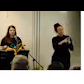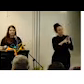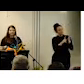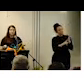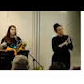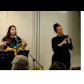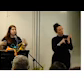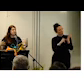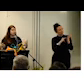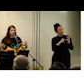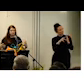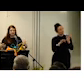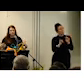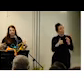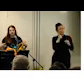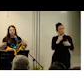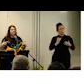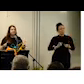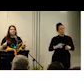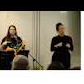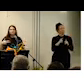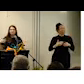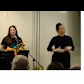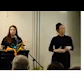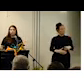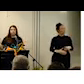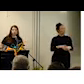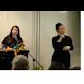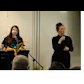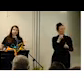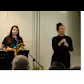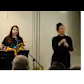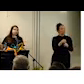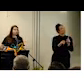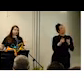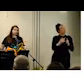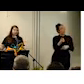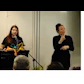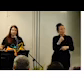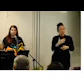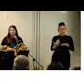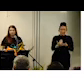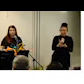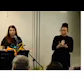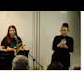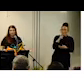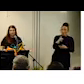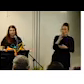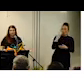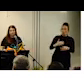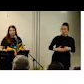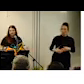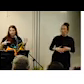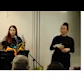maternal influences like being really sick during pregnancy, or even some medications that are perfectly safe in other periods of our life, but that are not safe